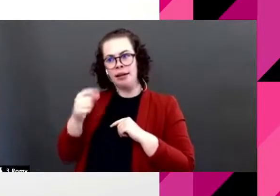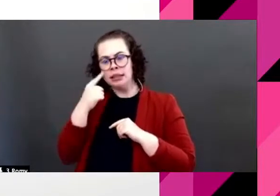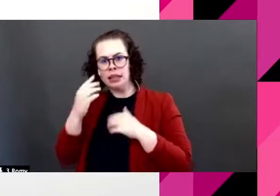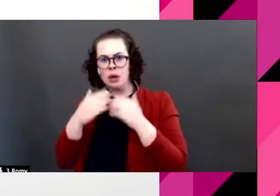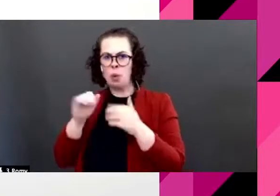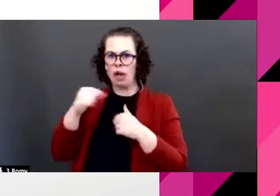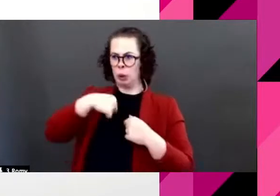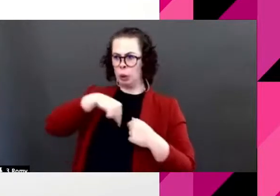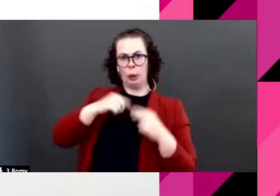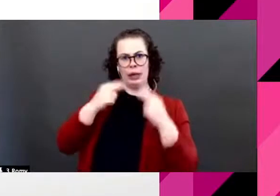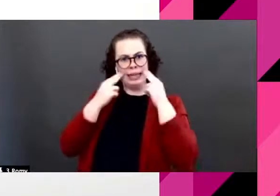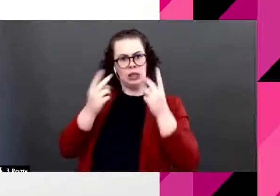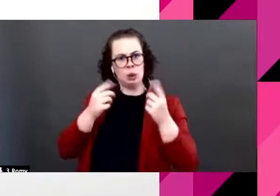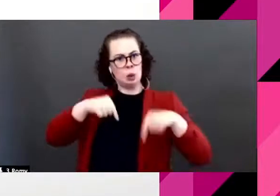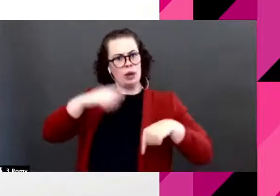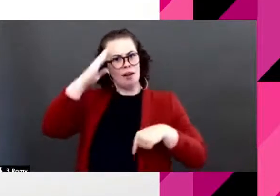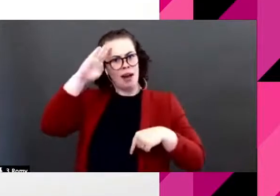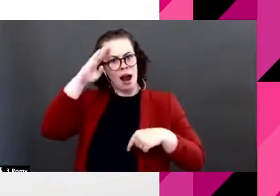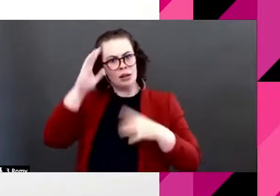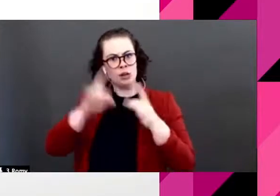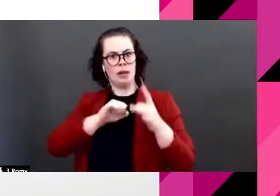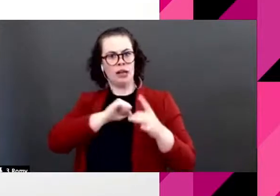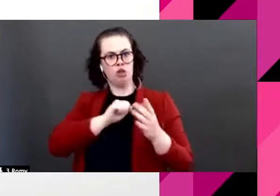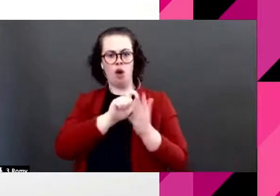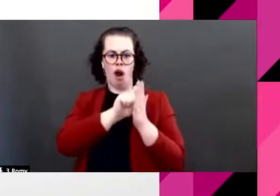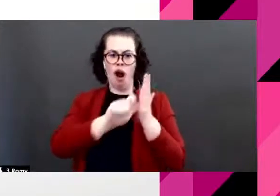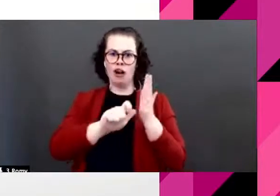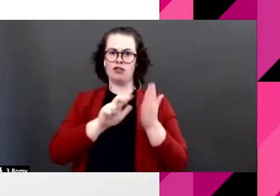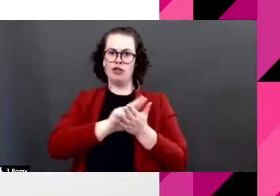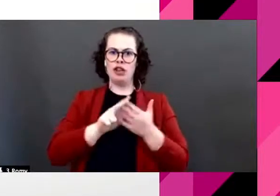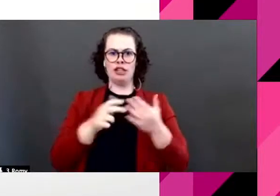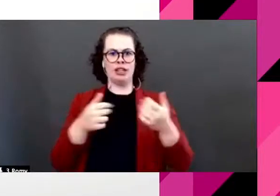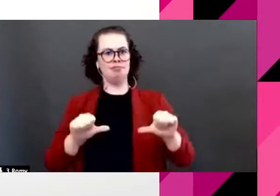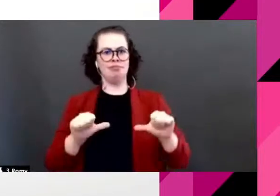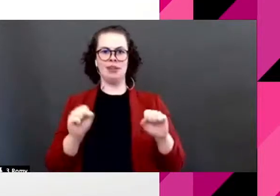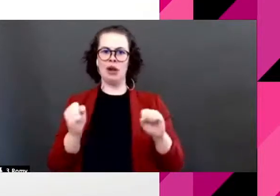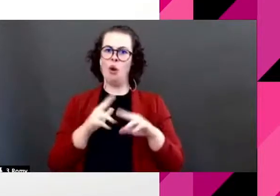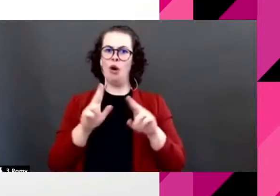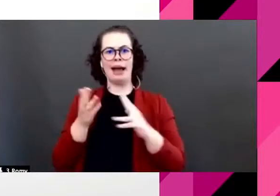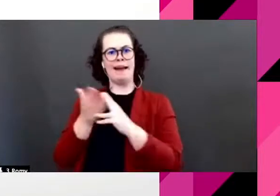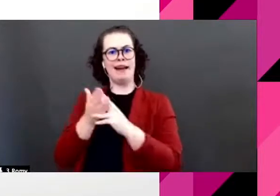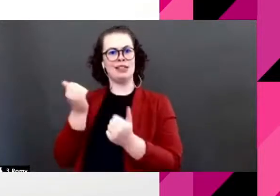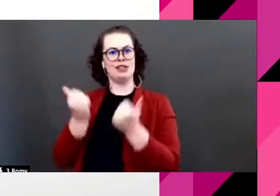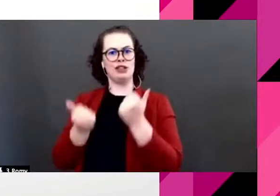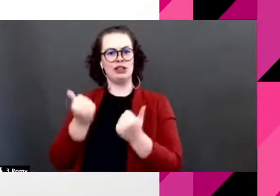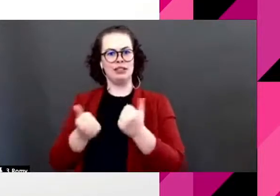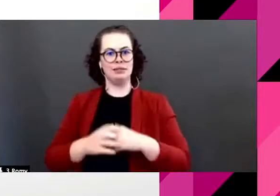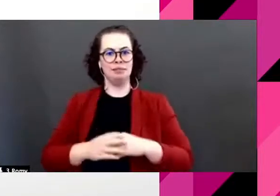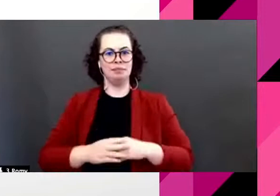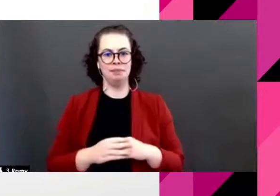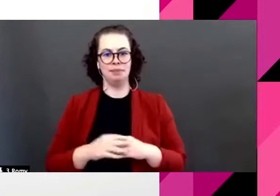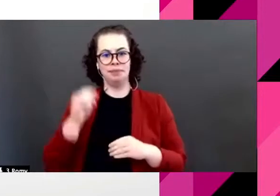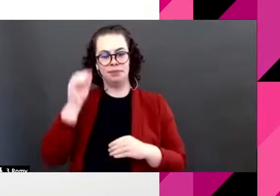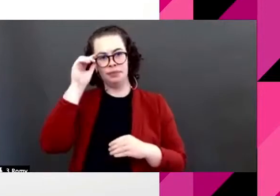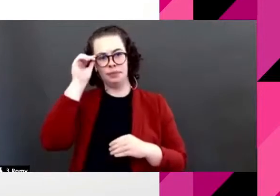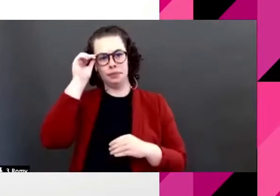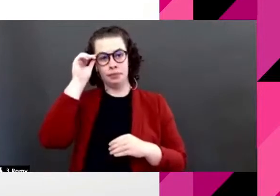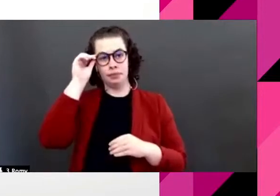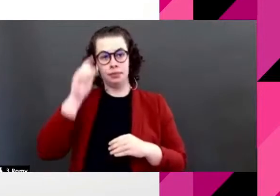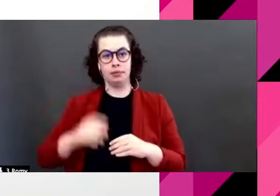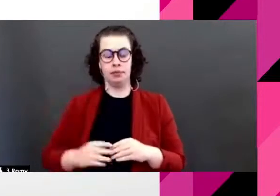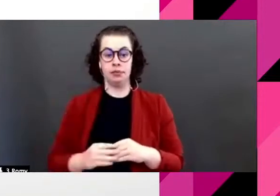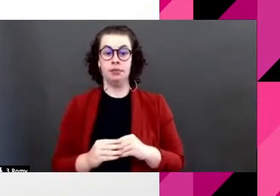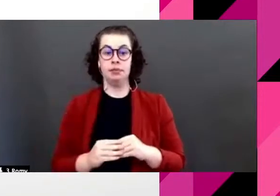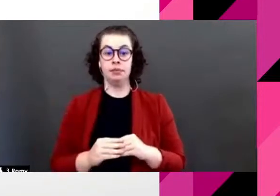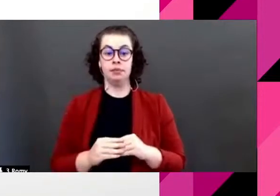take to progressively realise Article 13 of the Convention. Also timely is the renewed